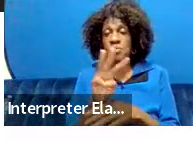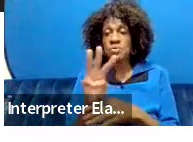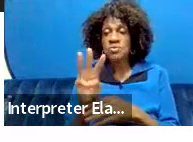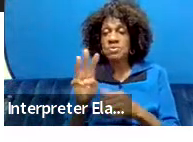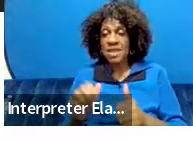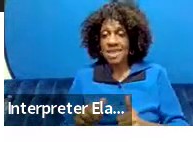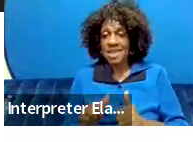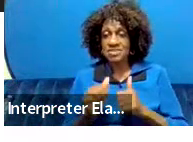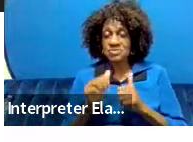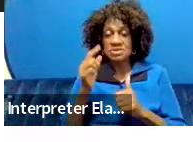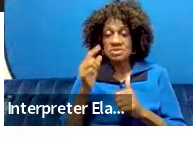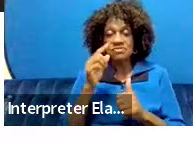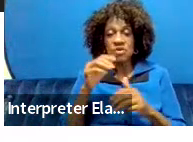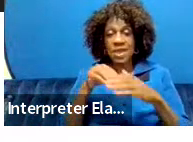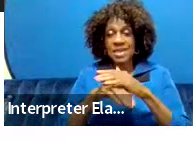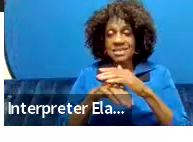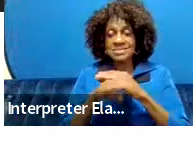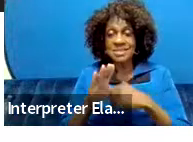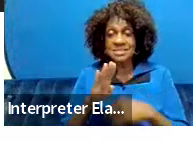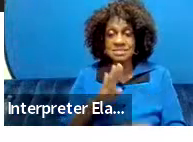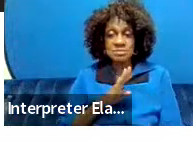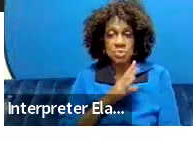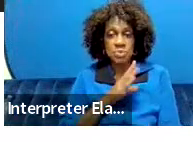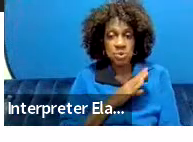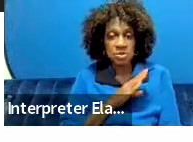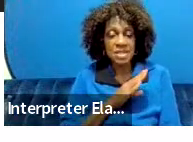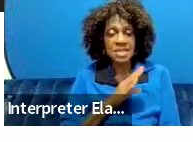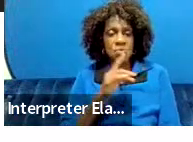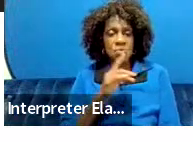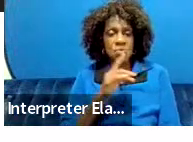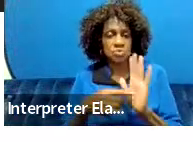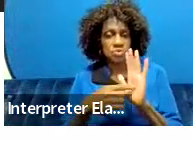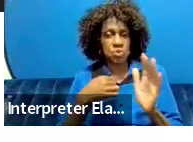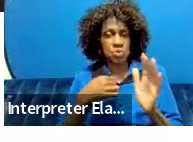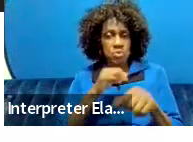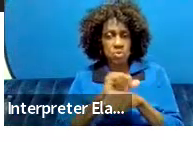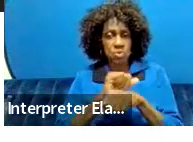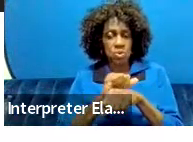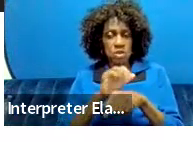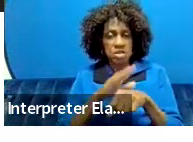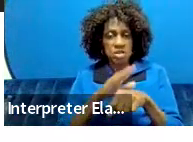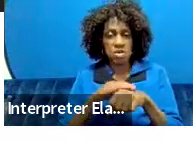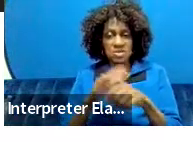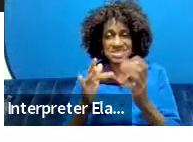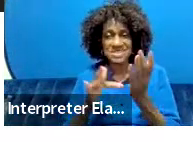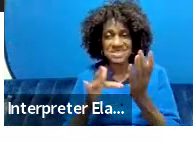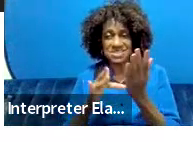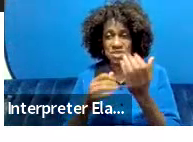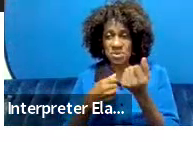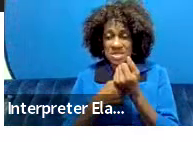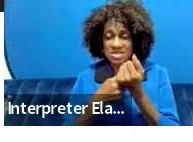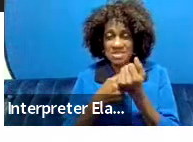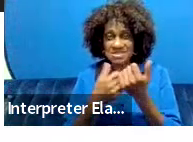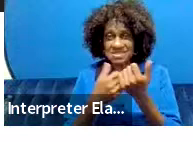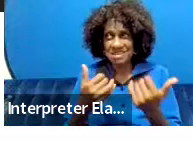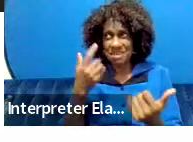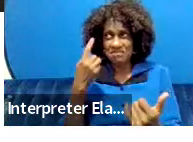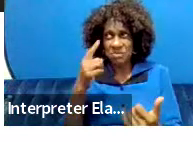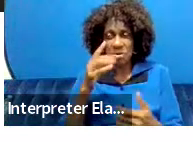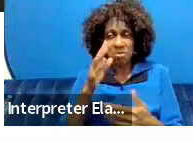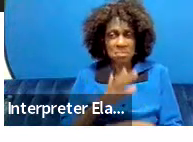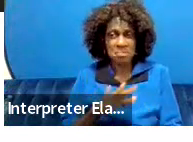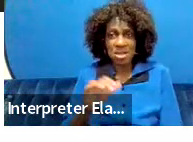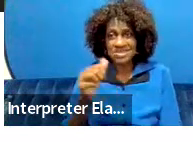for the Access Board. I just wanted to highlight that we've been working on our technical assistance guides now for about